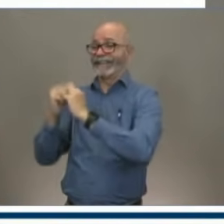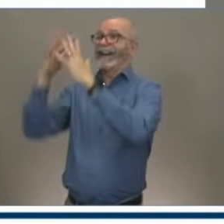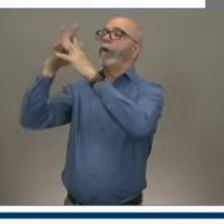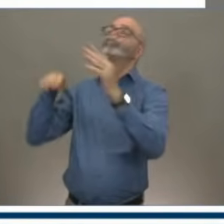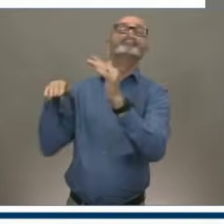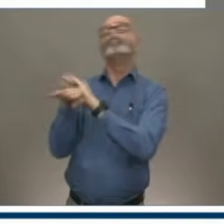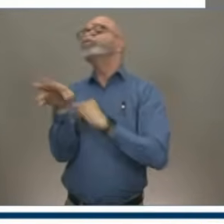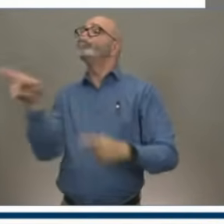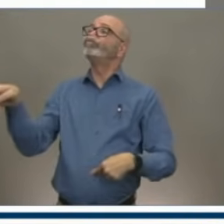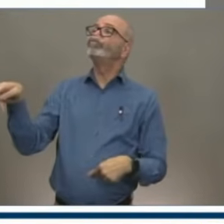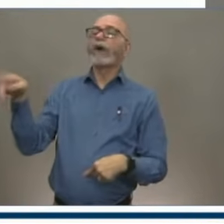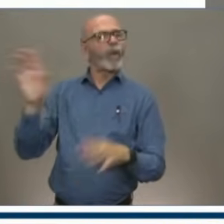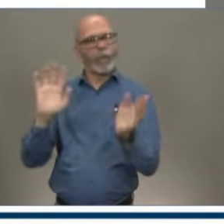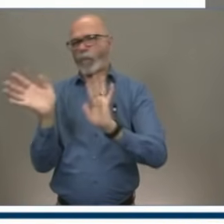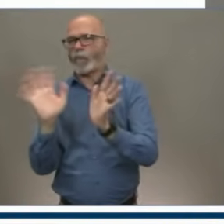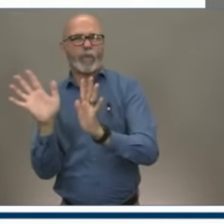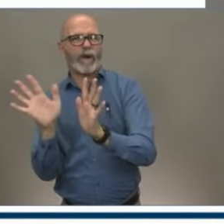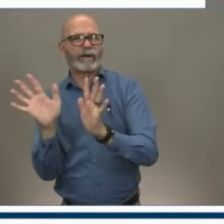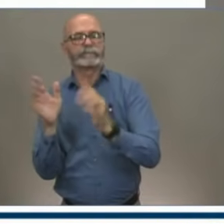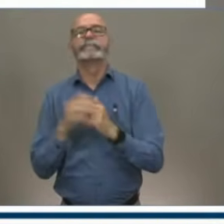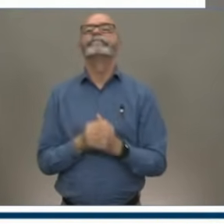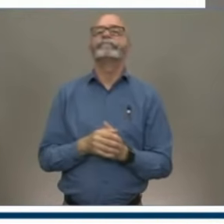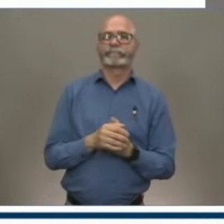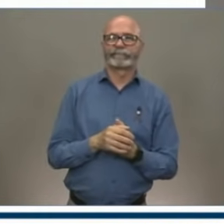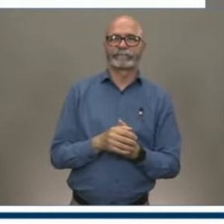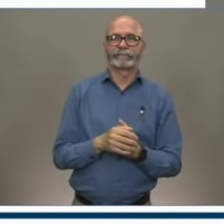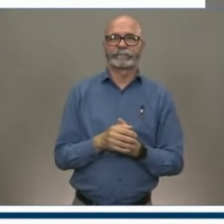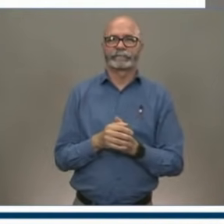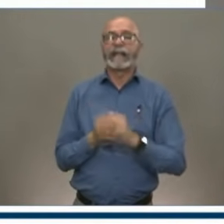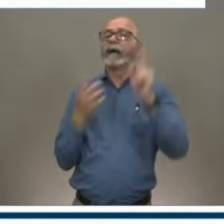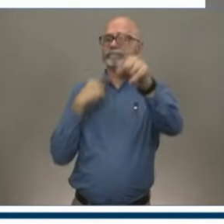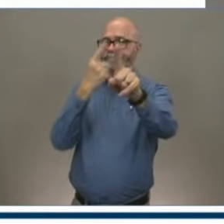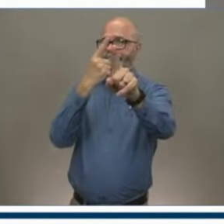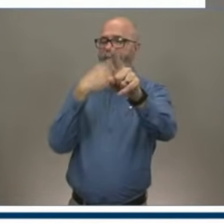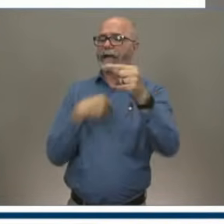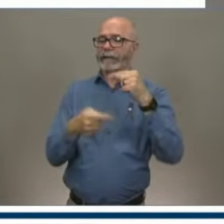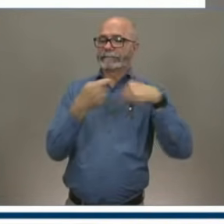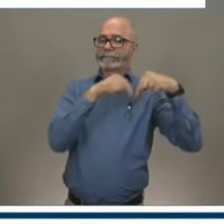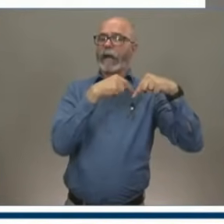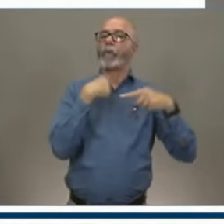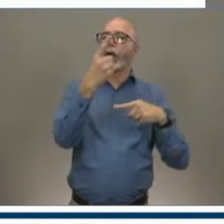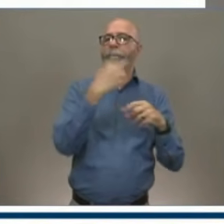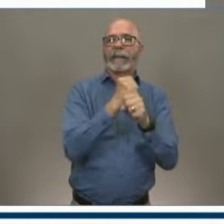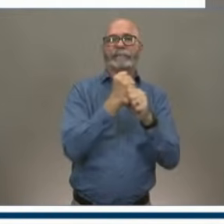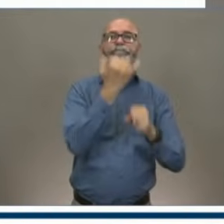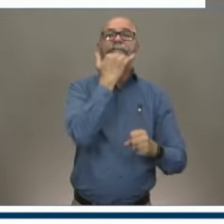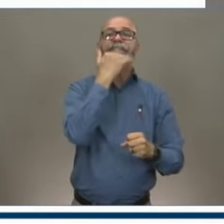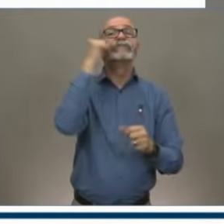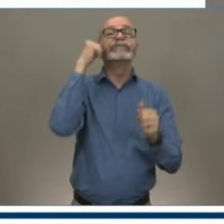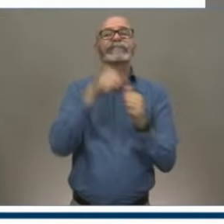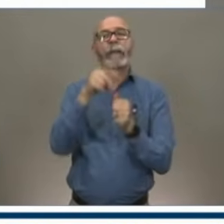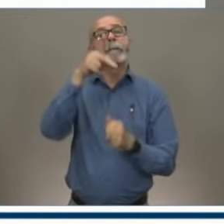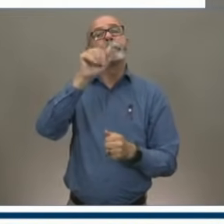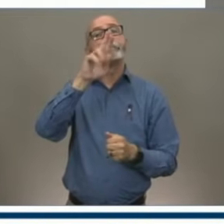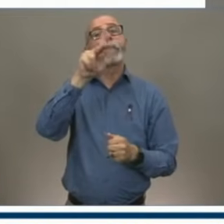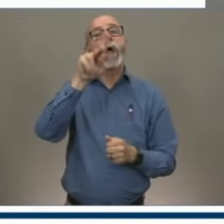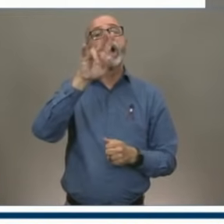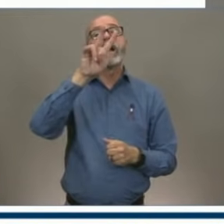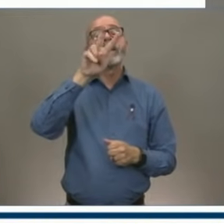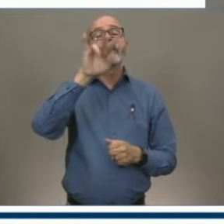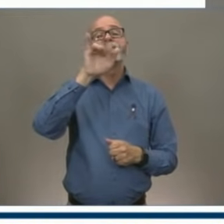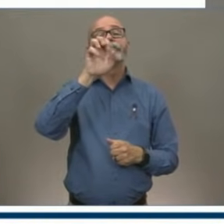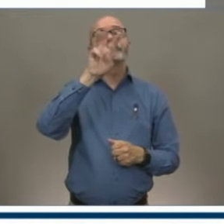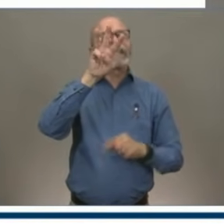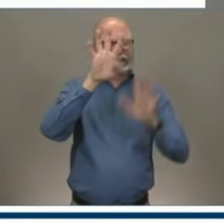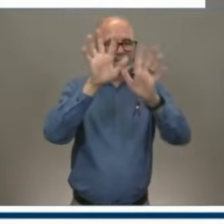Sorry, I made a mistake. When I talked about a school, I used the name Park View. Sorry, that is a school in Bridgewater. The name of the school